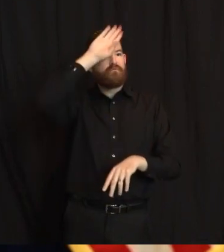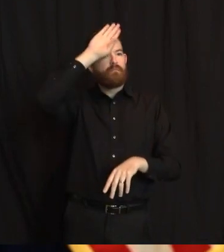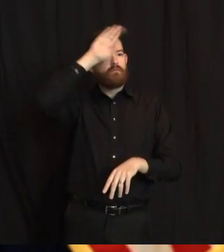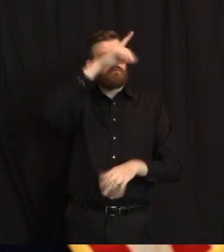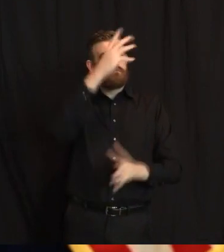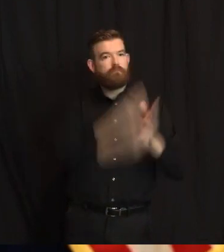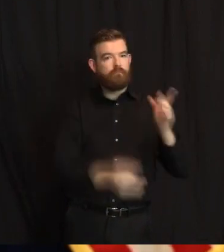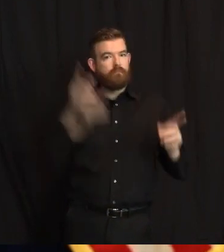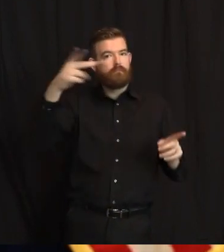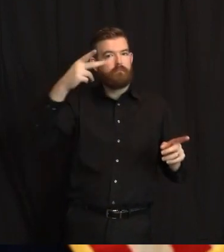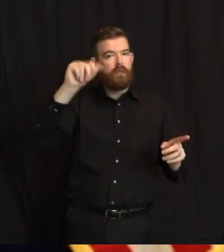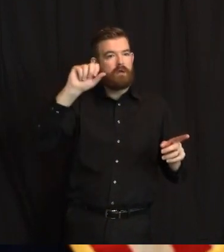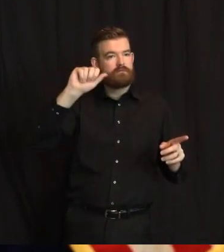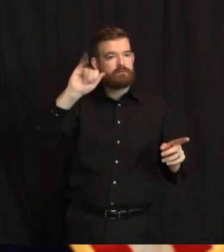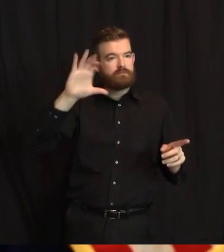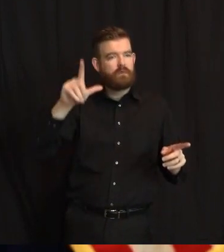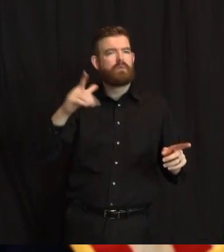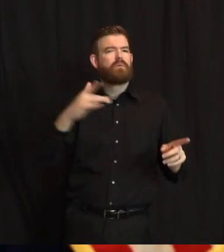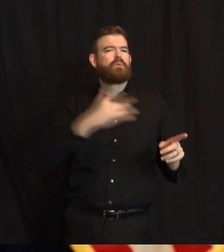pretty darn emotional.